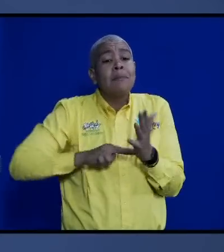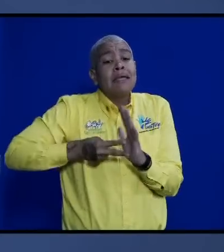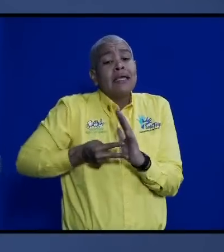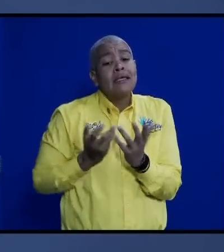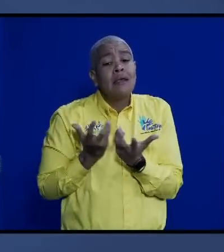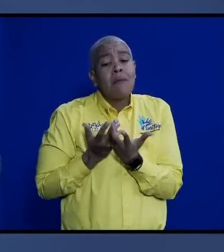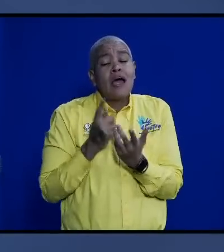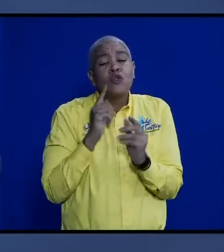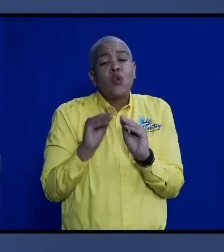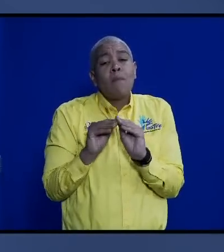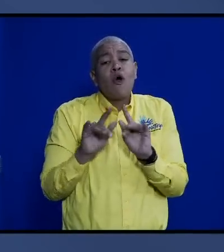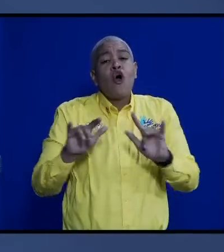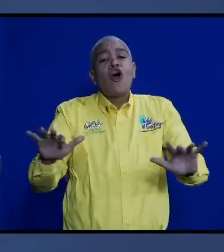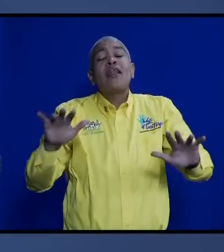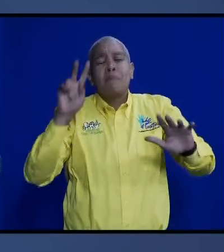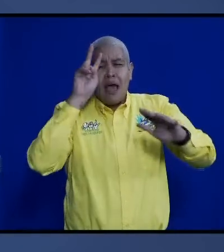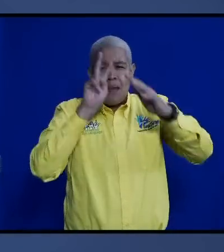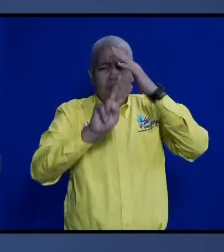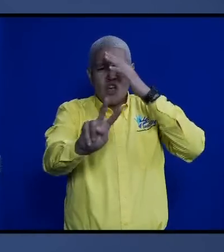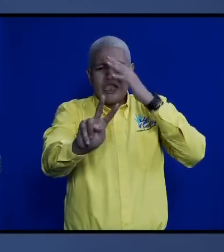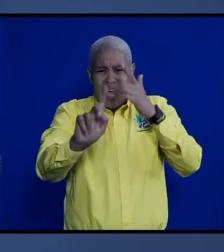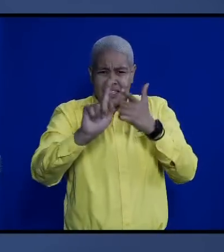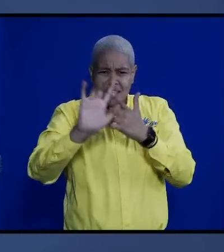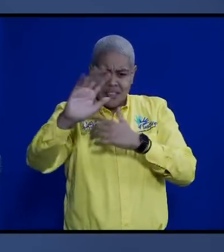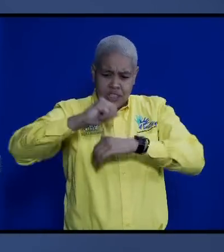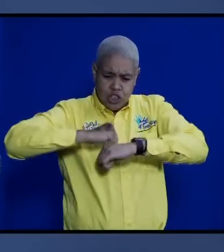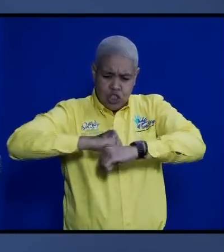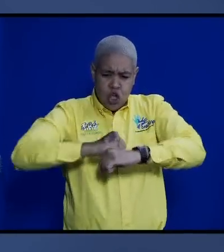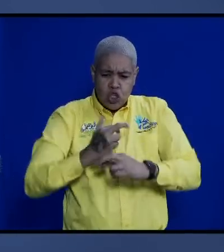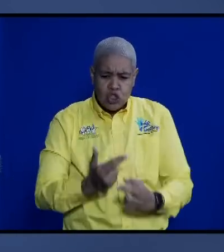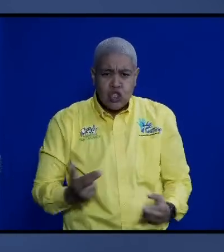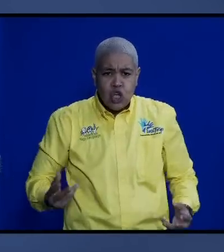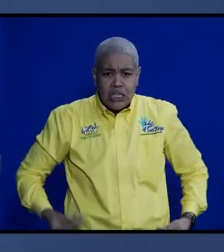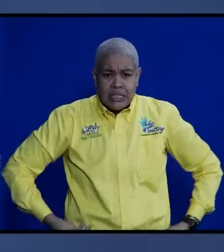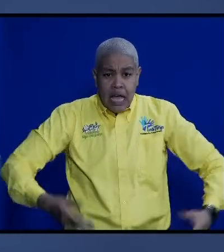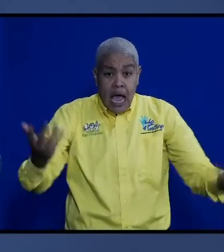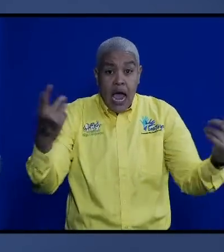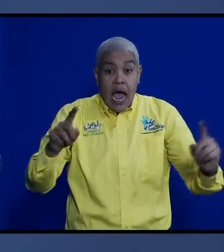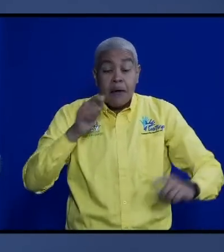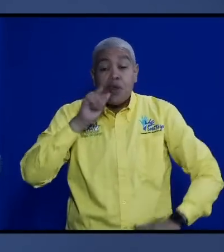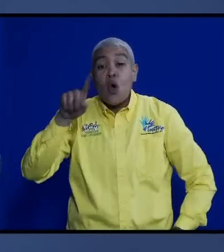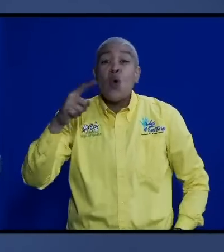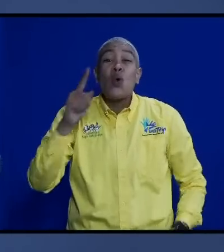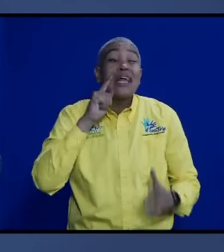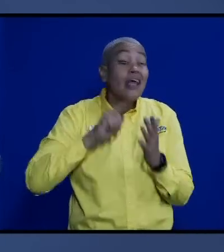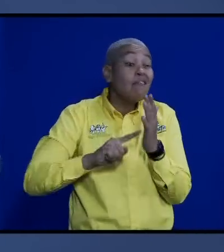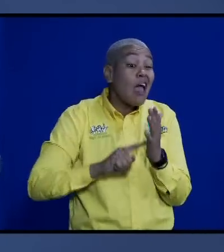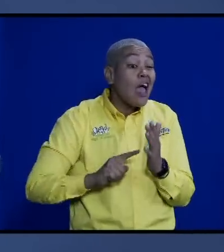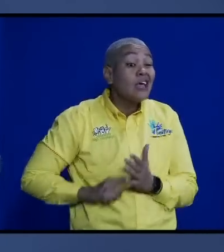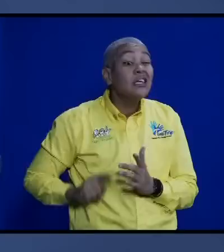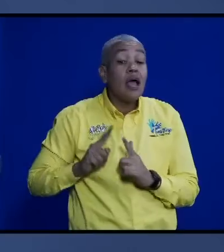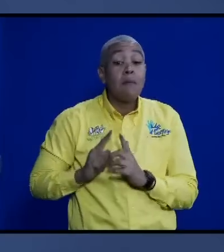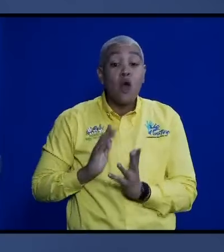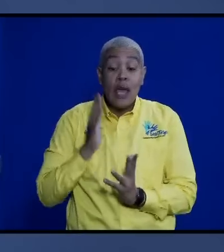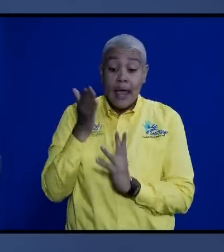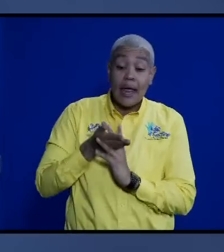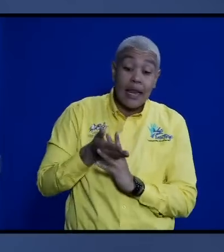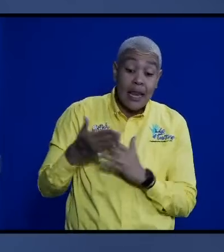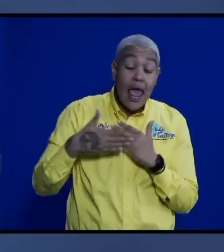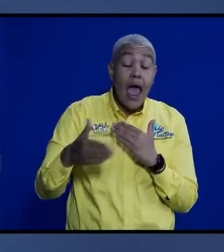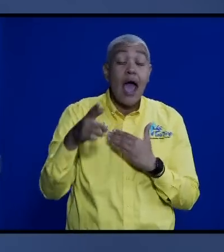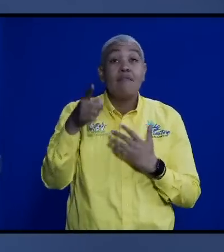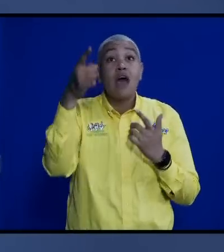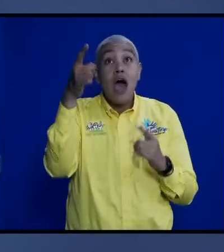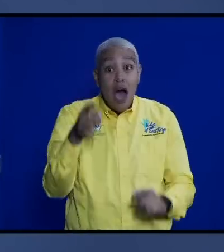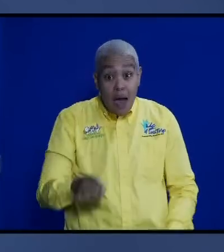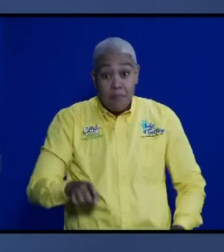to multiply and project its security resources, not only to investigate and interdict after the occurrence of